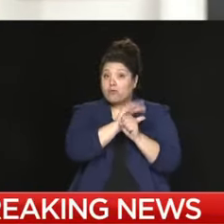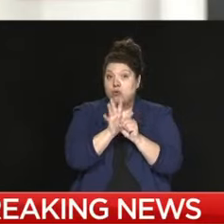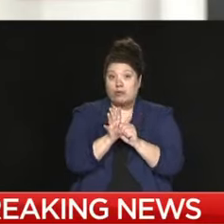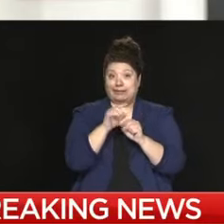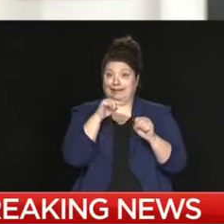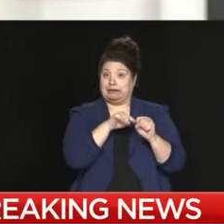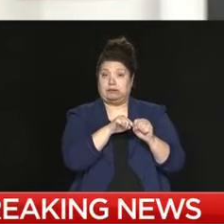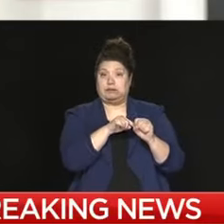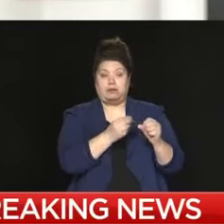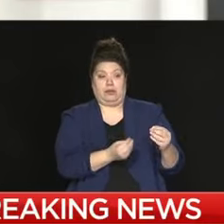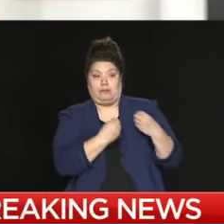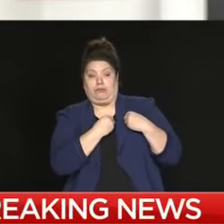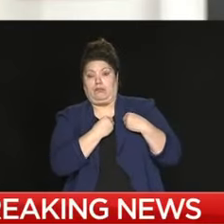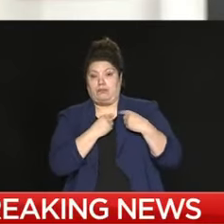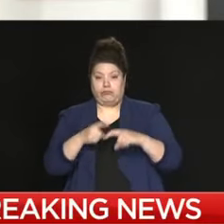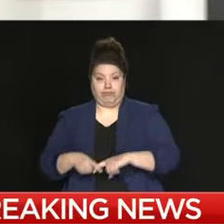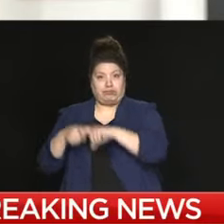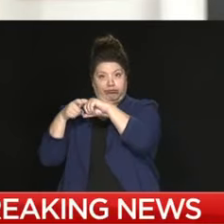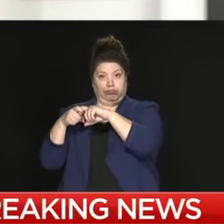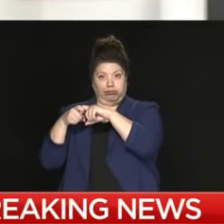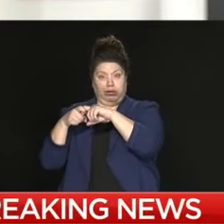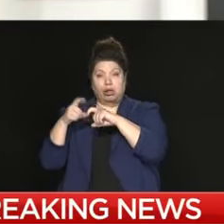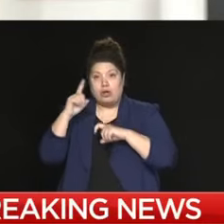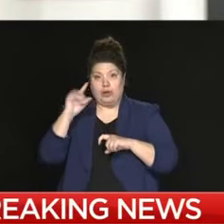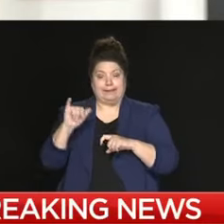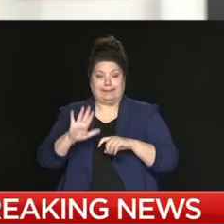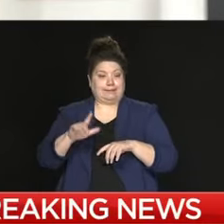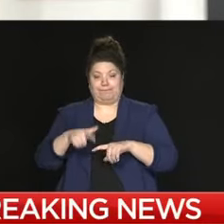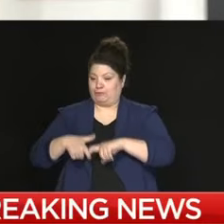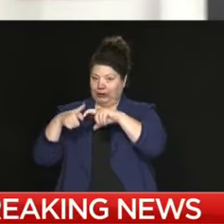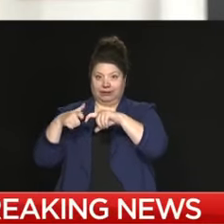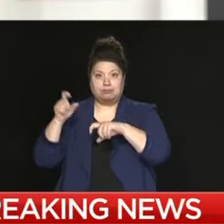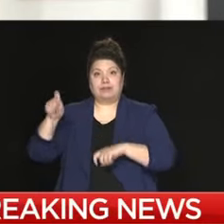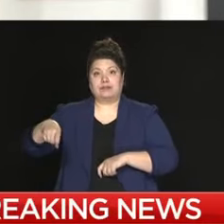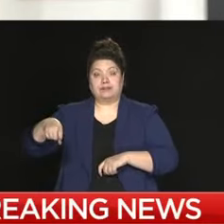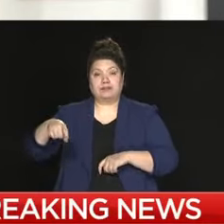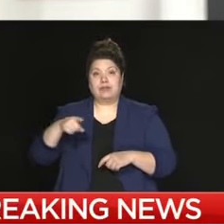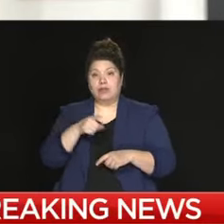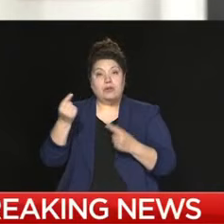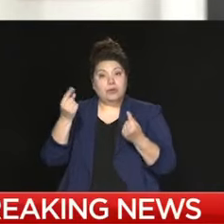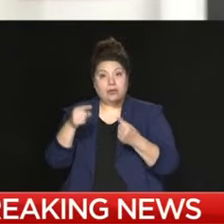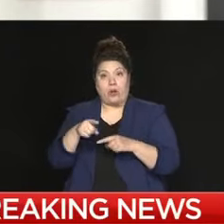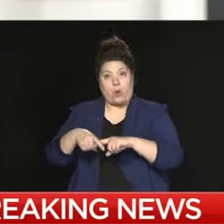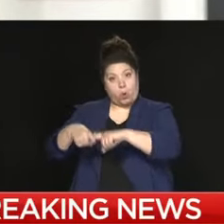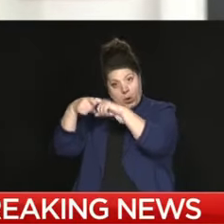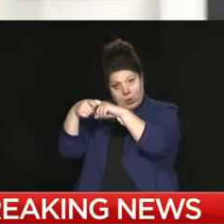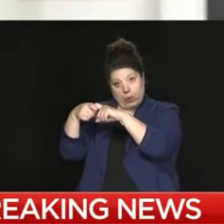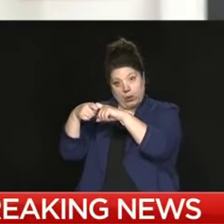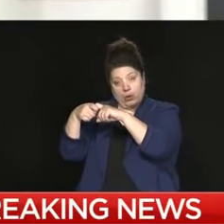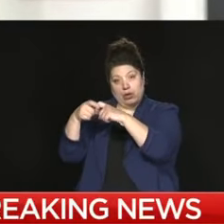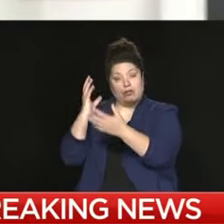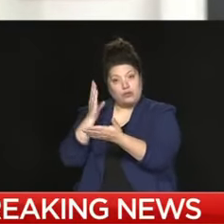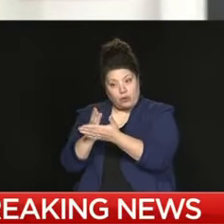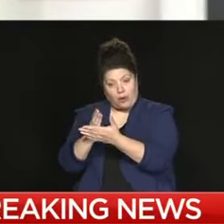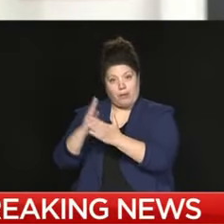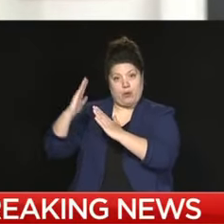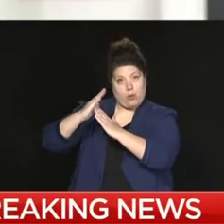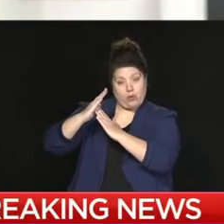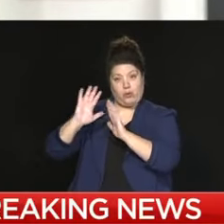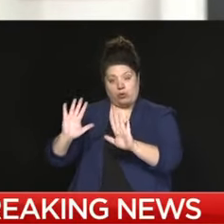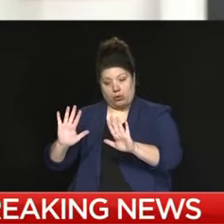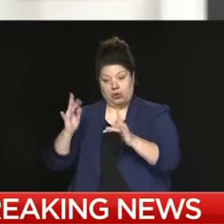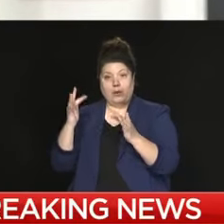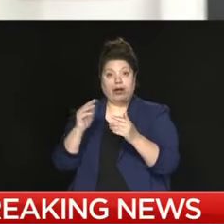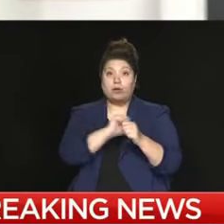into deep freeze, put us into hibernation, as it were, and everyone had to stop and hold while we let